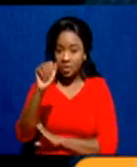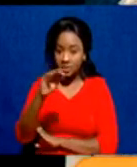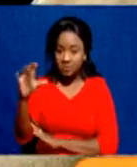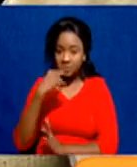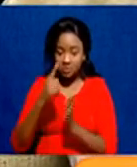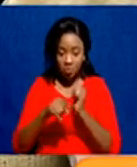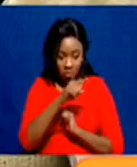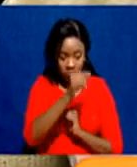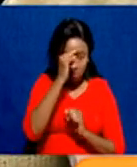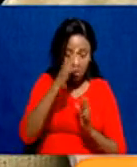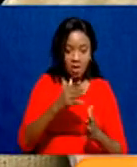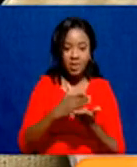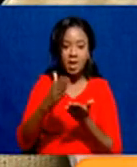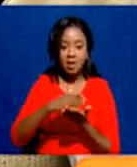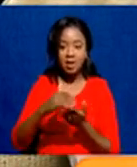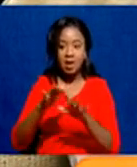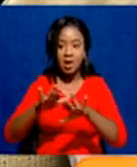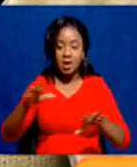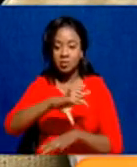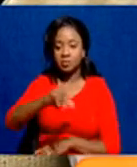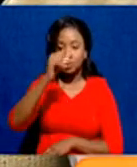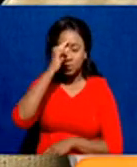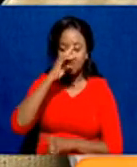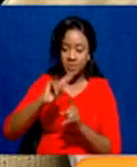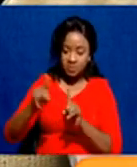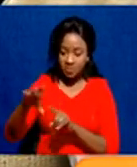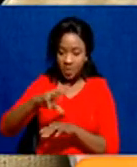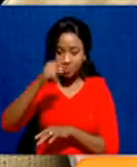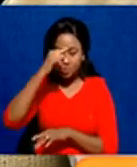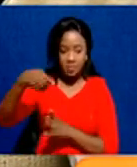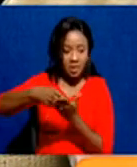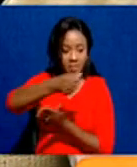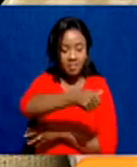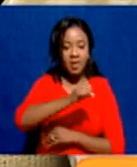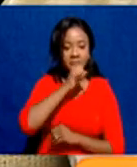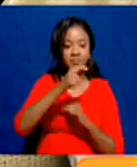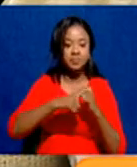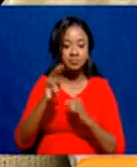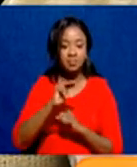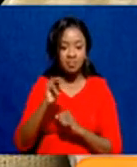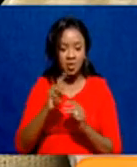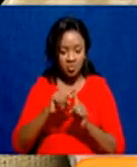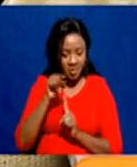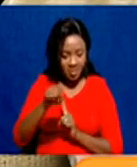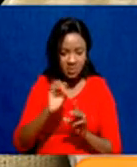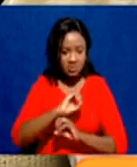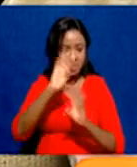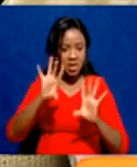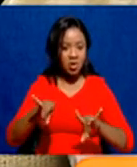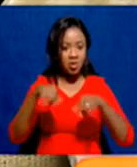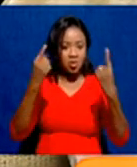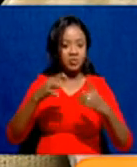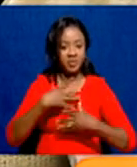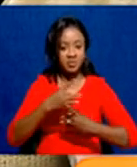governor leased his land to the county government and was paid over 56 million shillings in what EACC terms